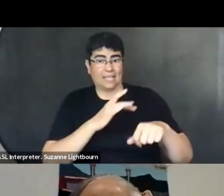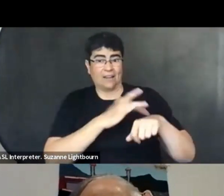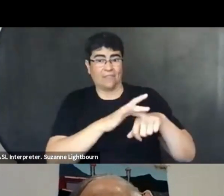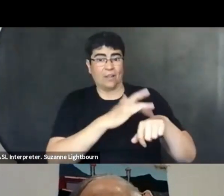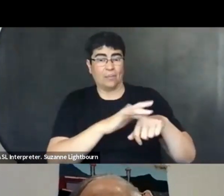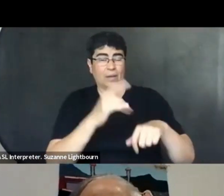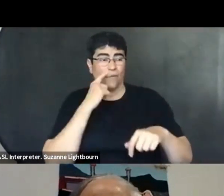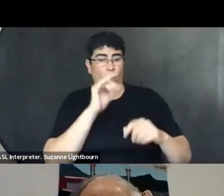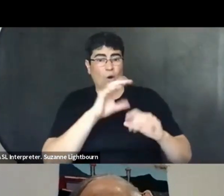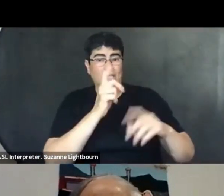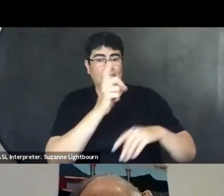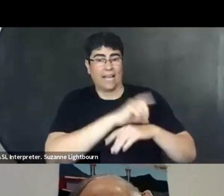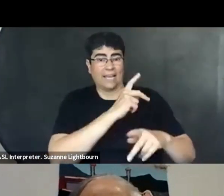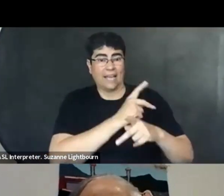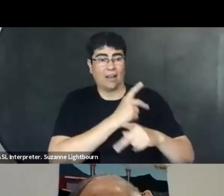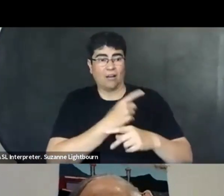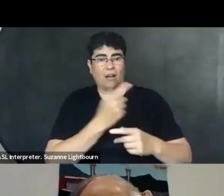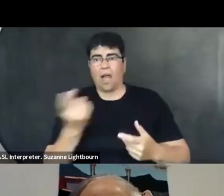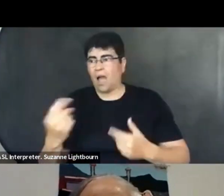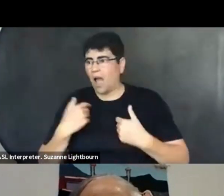that classroom. So while